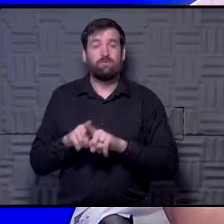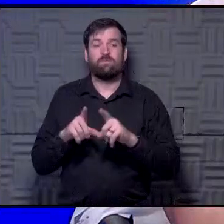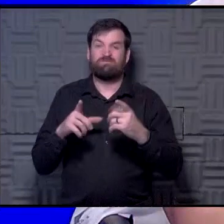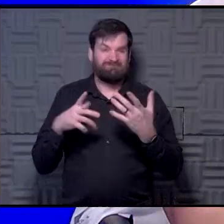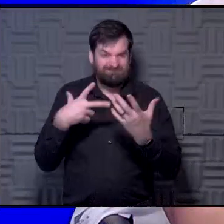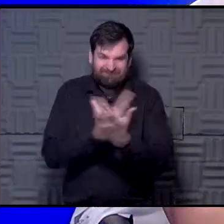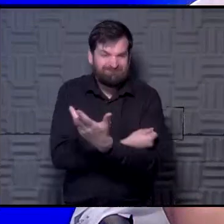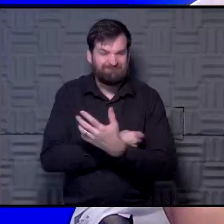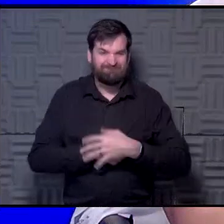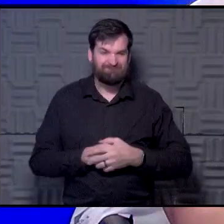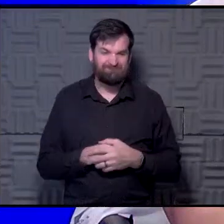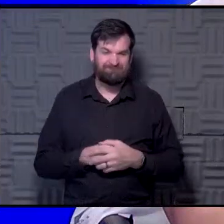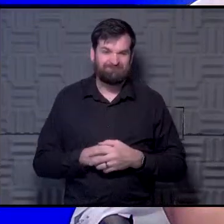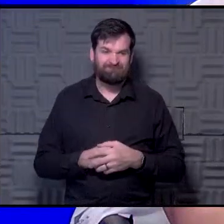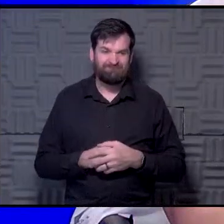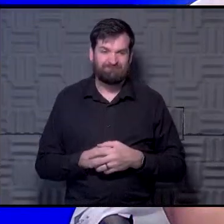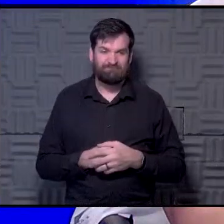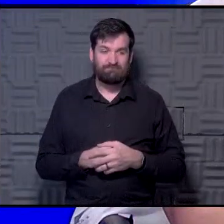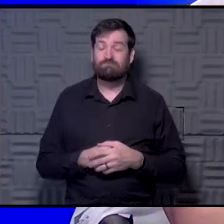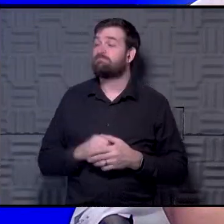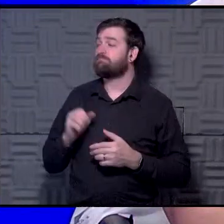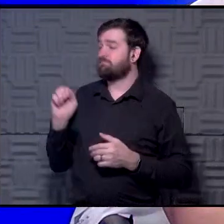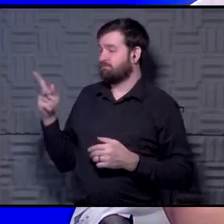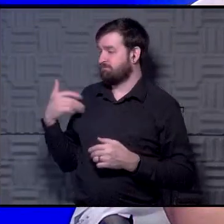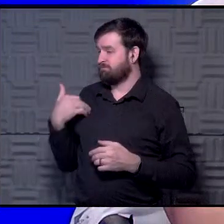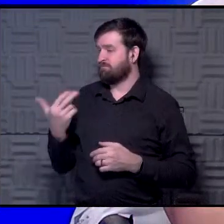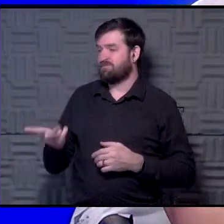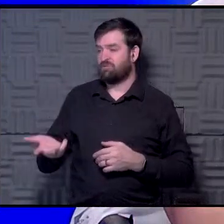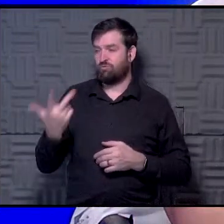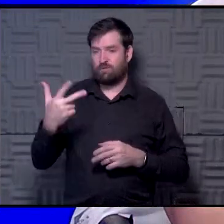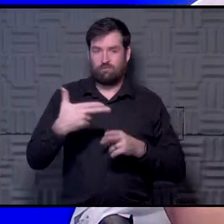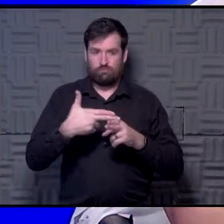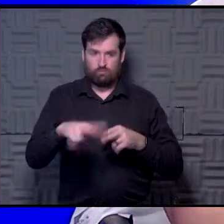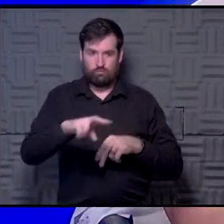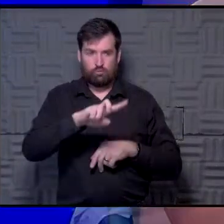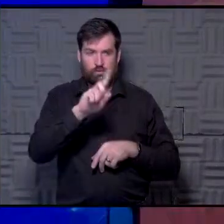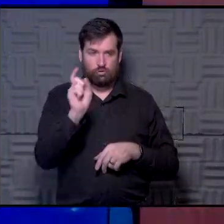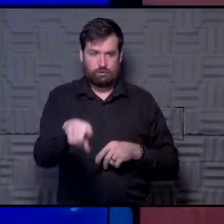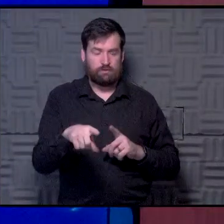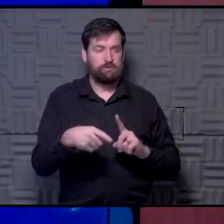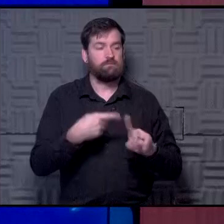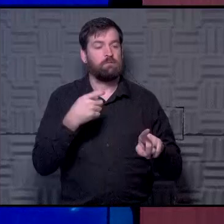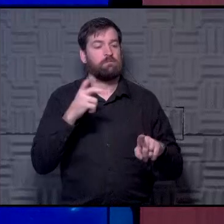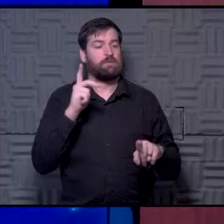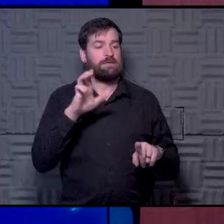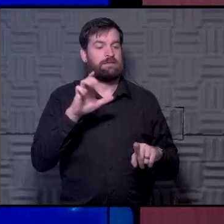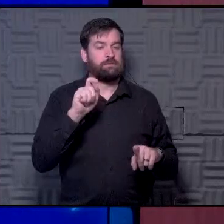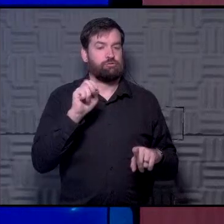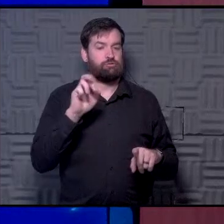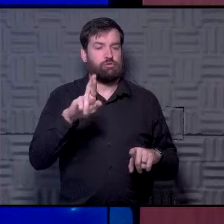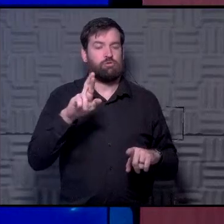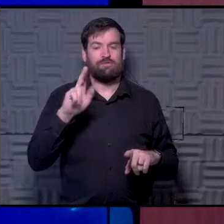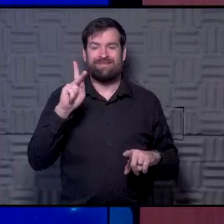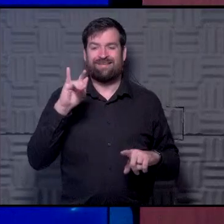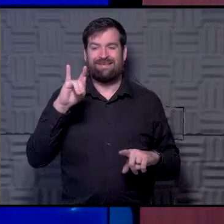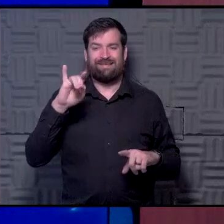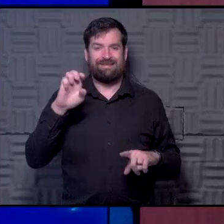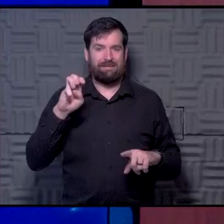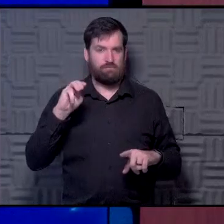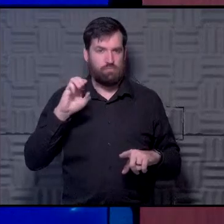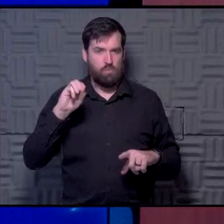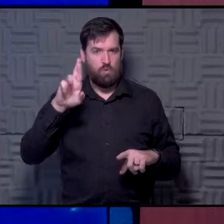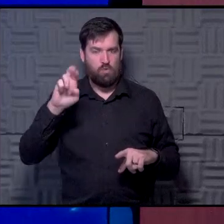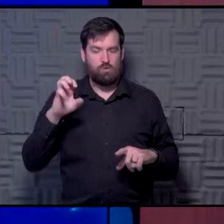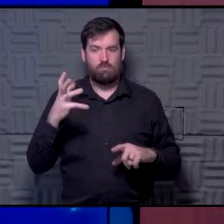call to arms for us to get there. Okay, we have 3 really quick questions for media. The Kansas City Star, Katie Moore wants to know,